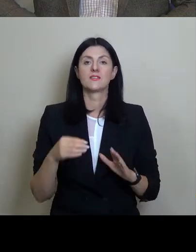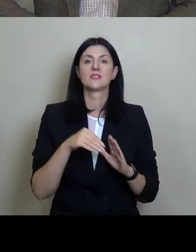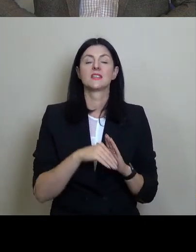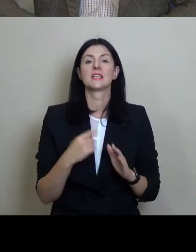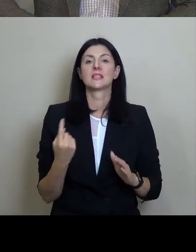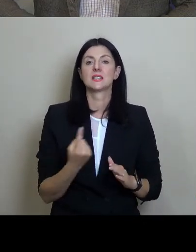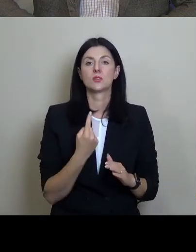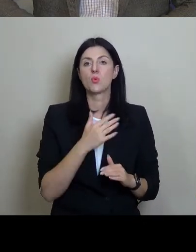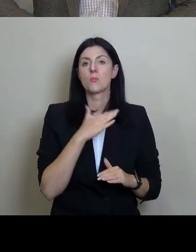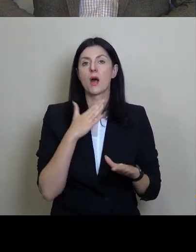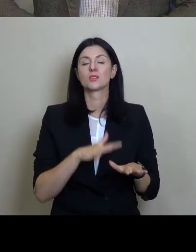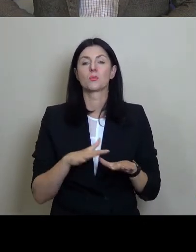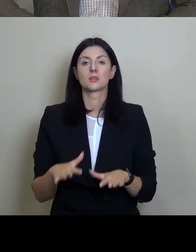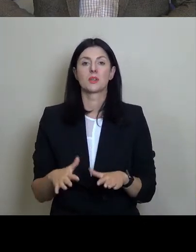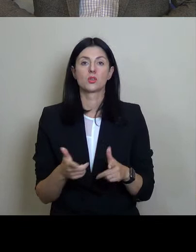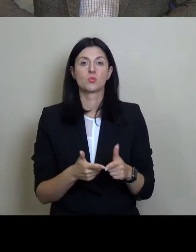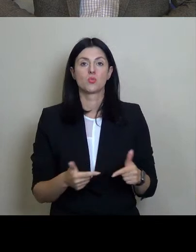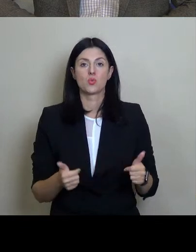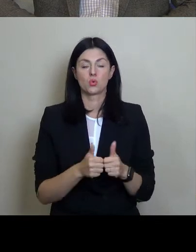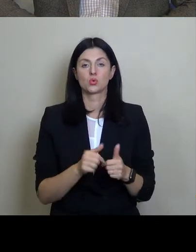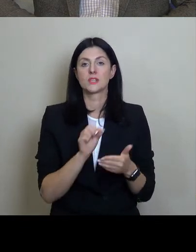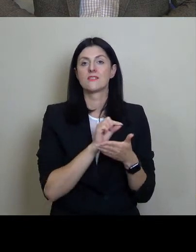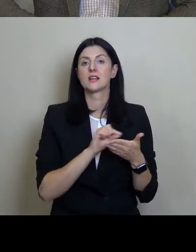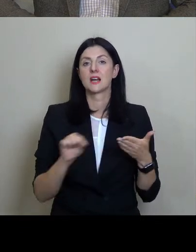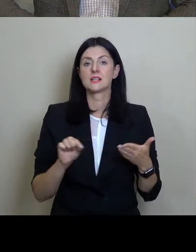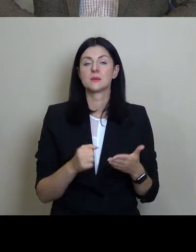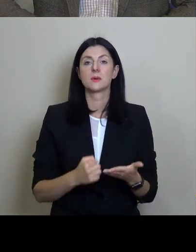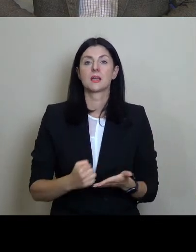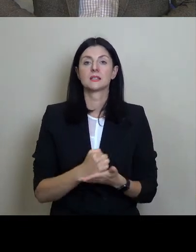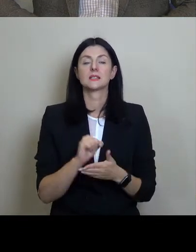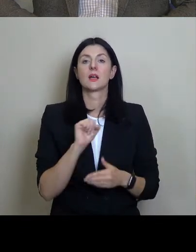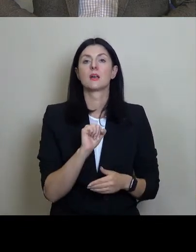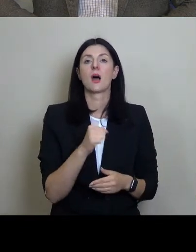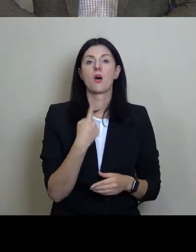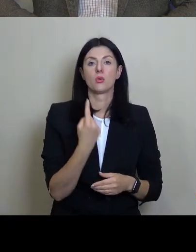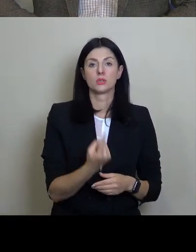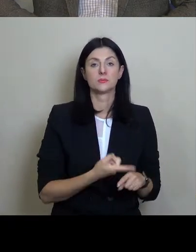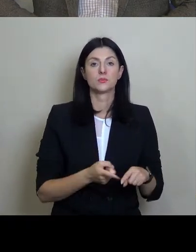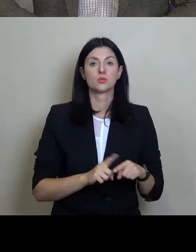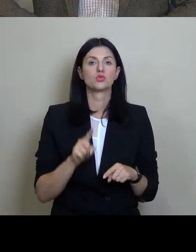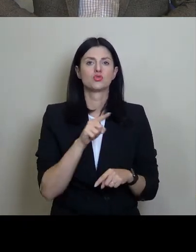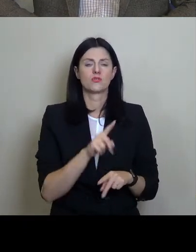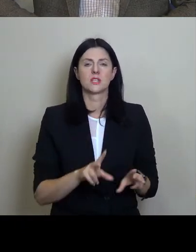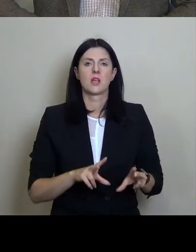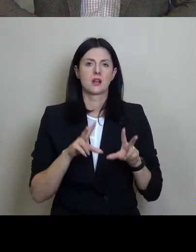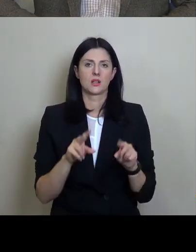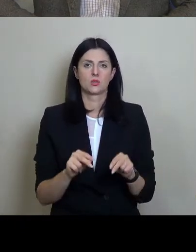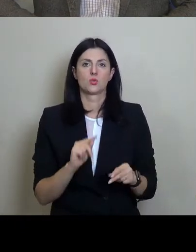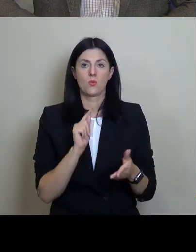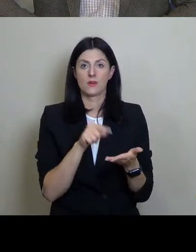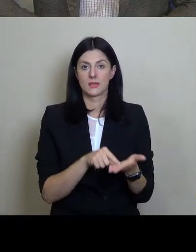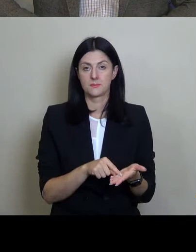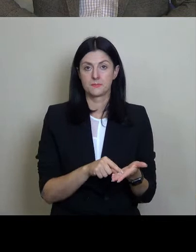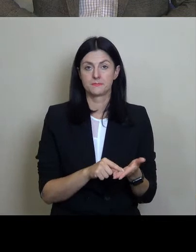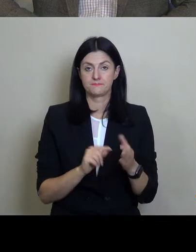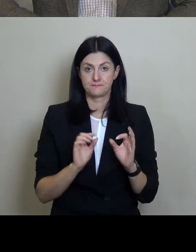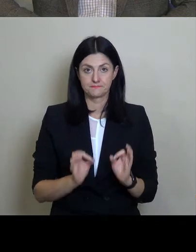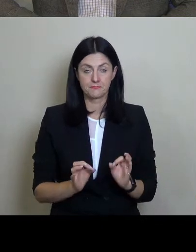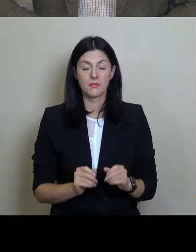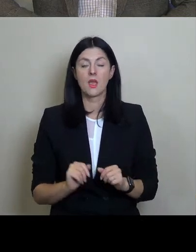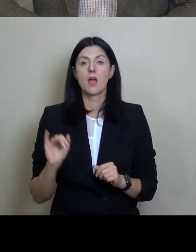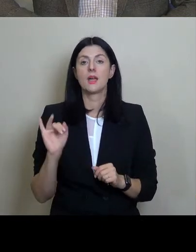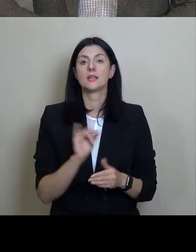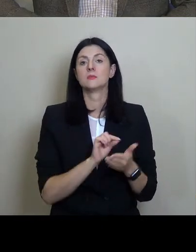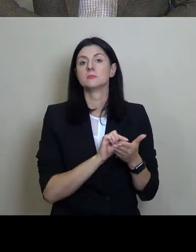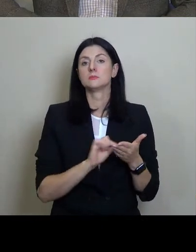the party. In the uniform multi-mandate constituency, we cross out candidate A1 because that's